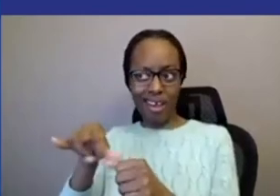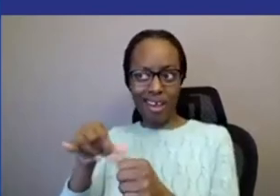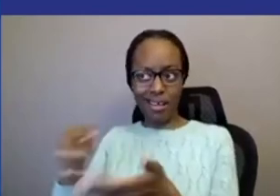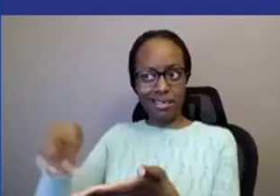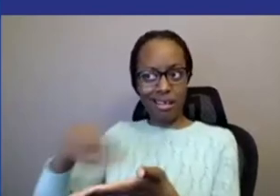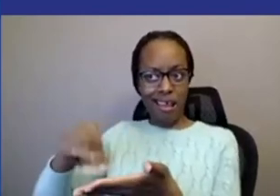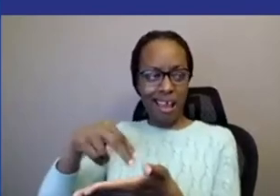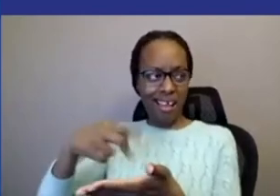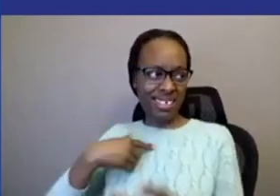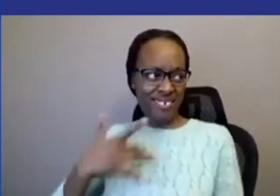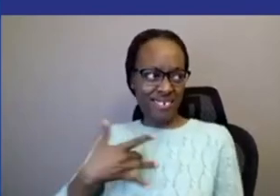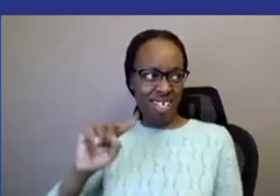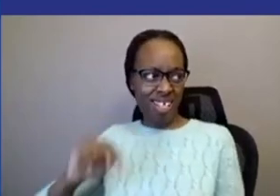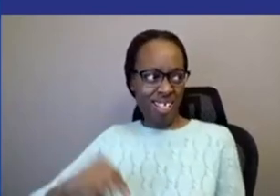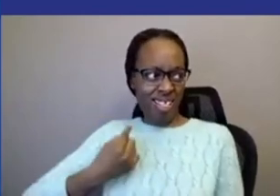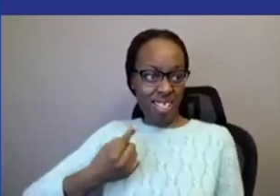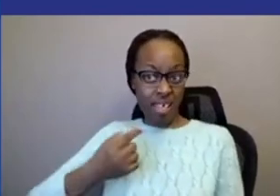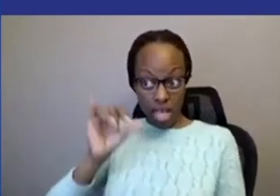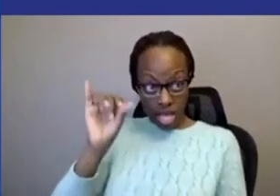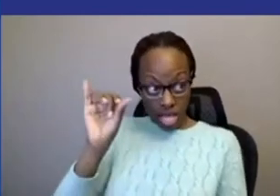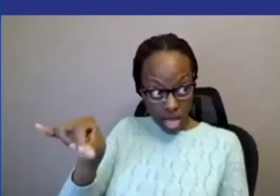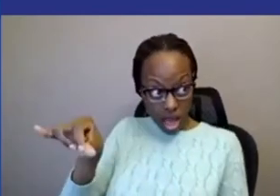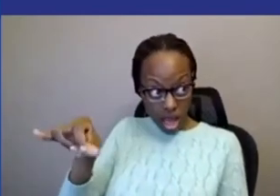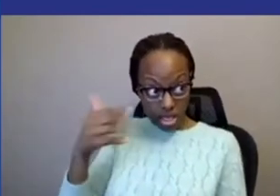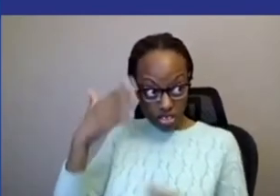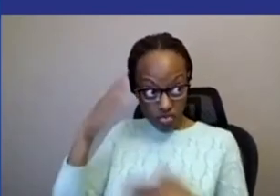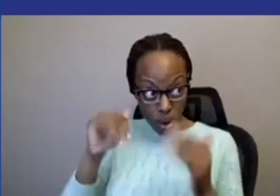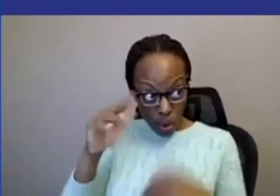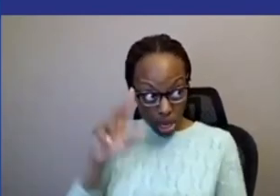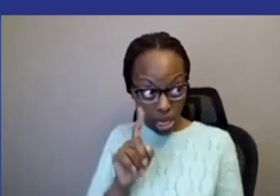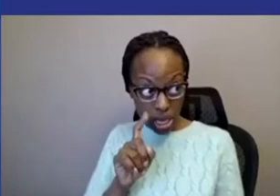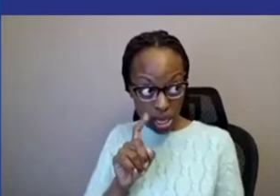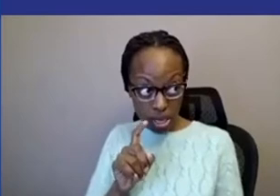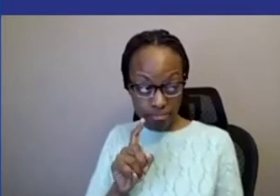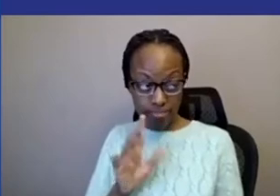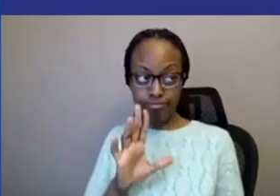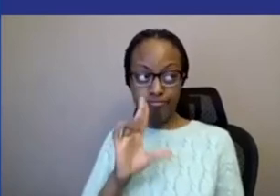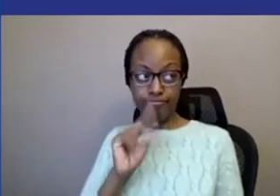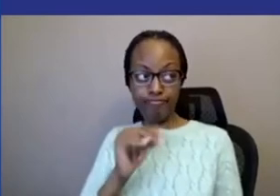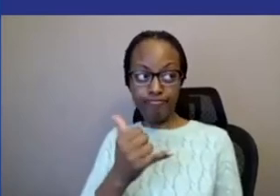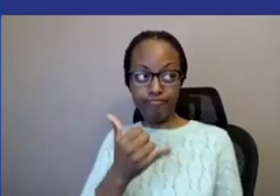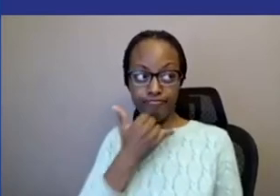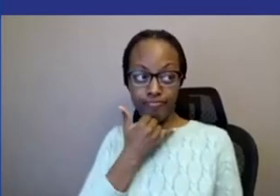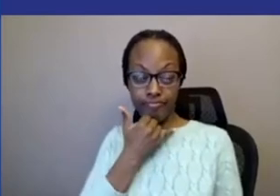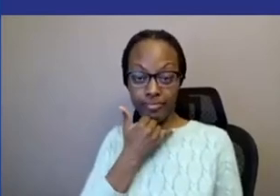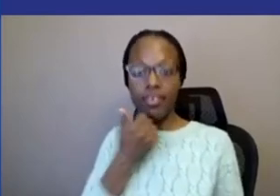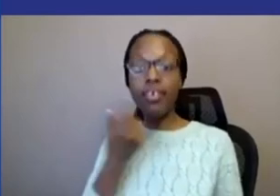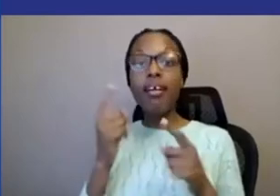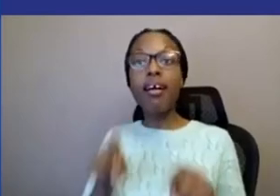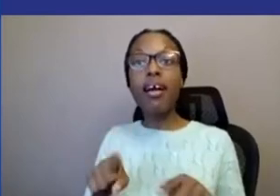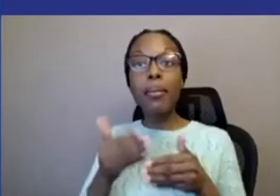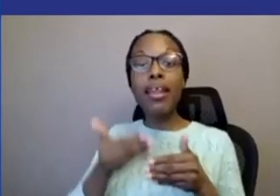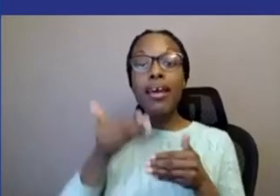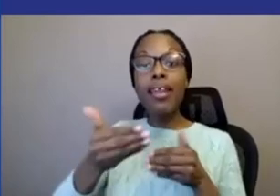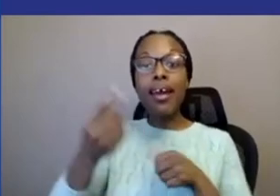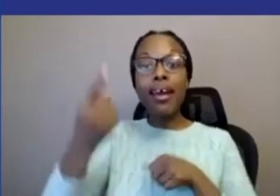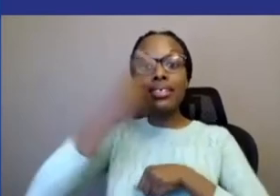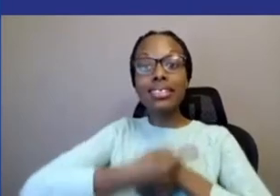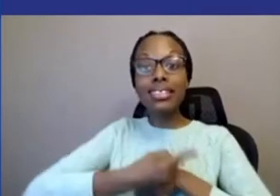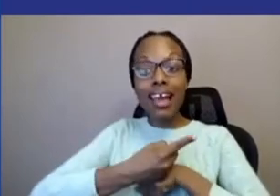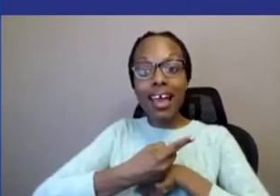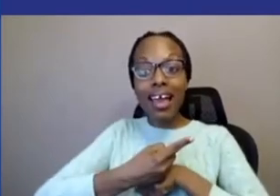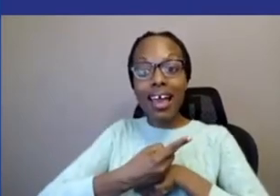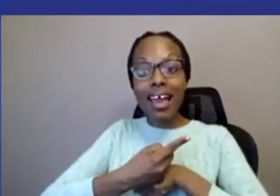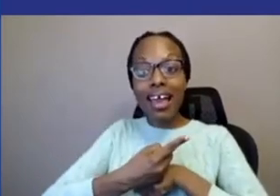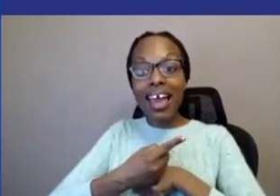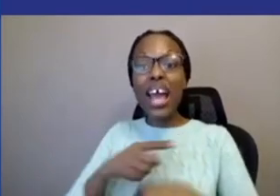that y'all think that this is what voguing is. Do you know that the next day after we had that whole discussion, the B-boys of the hardest,